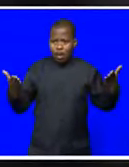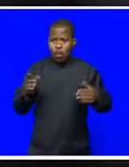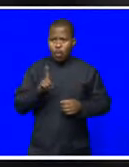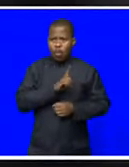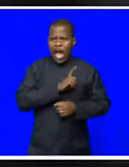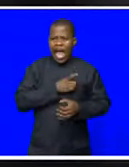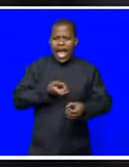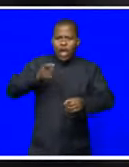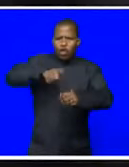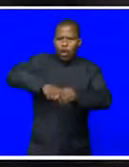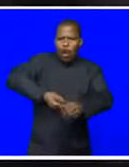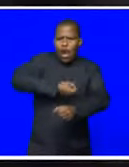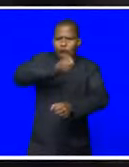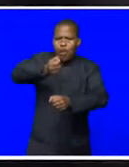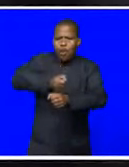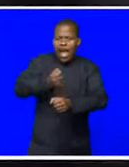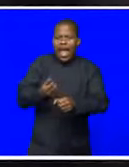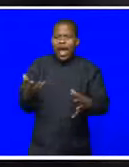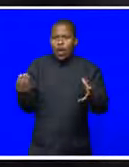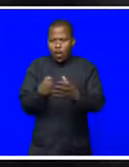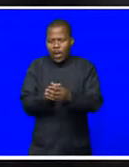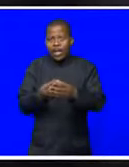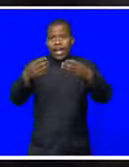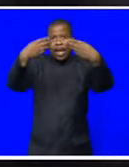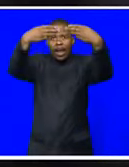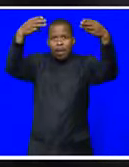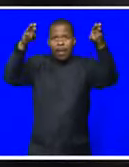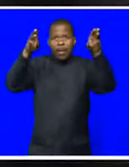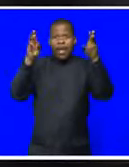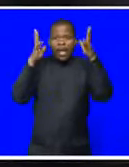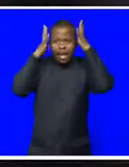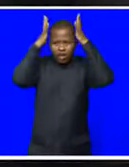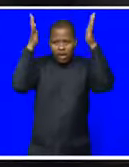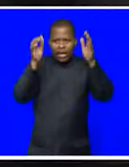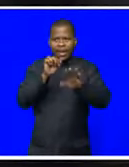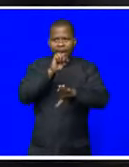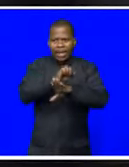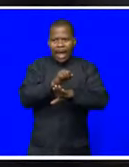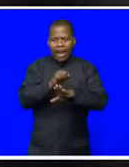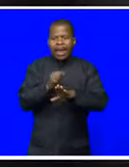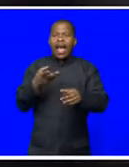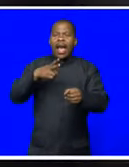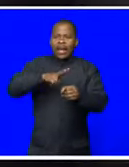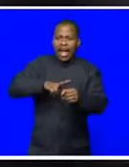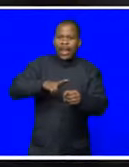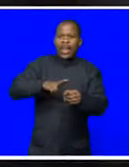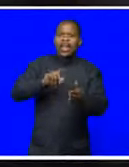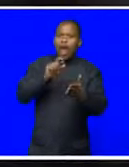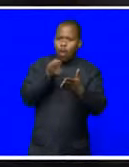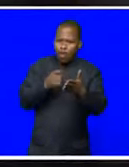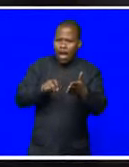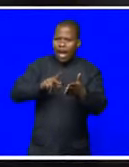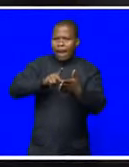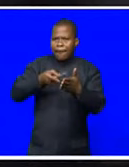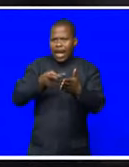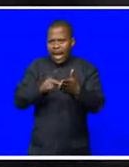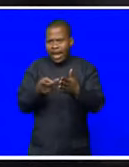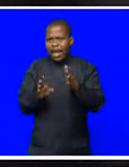of the Kingdom of Eswatini in developing this strategic plan that is being launched